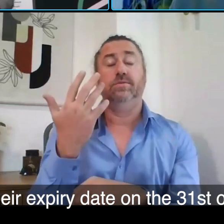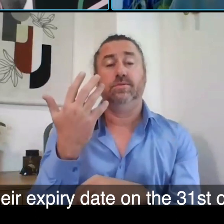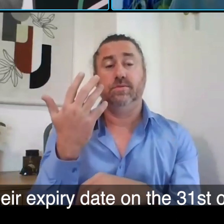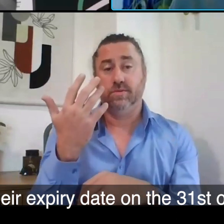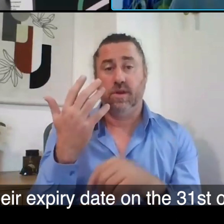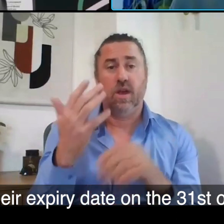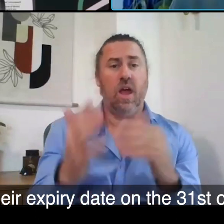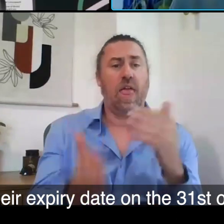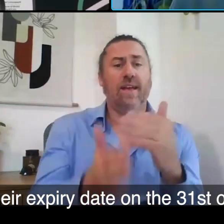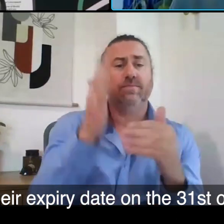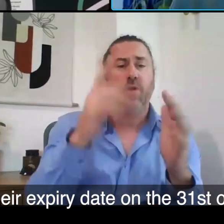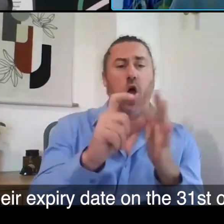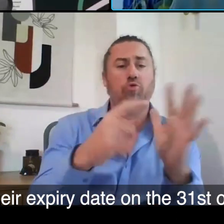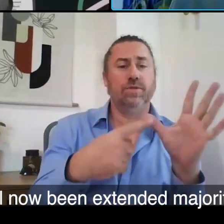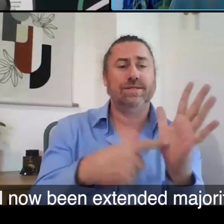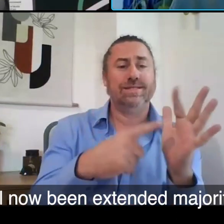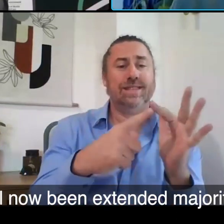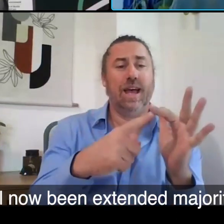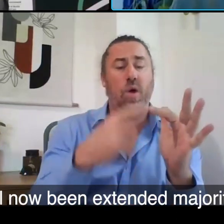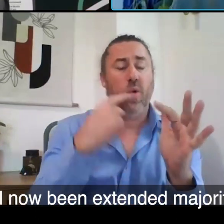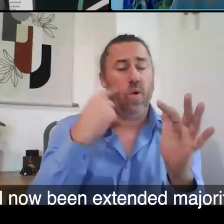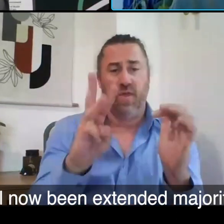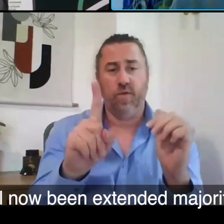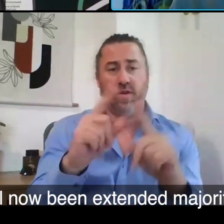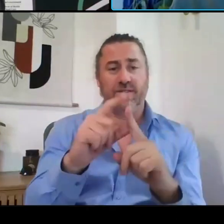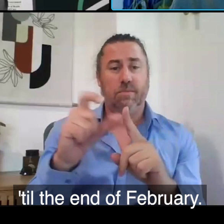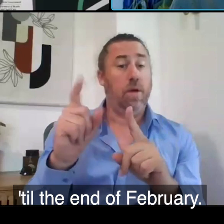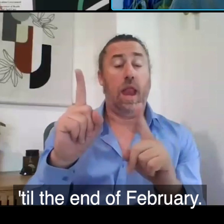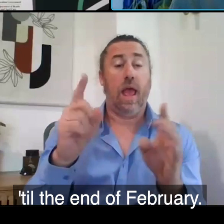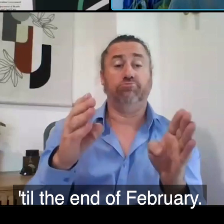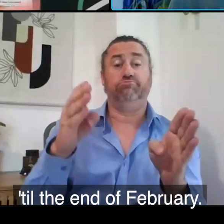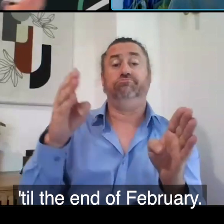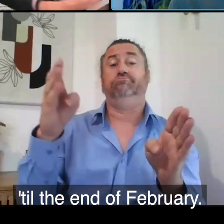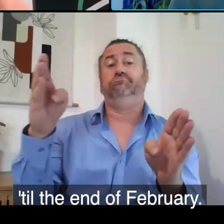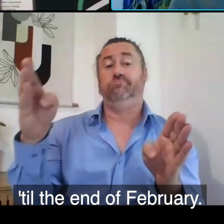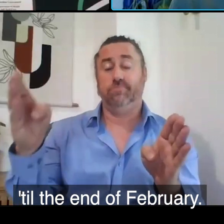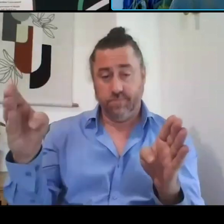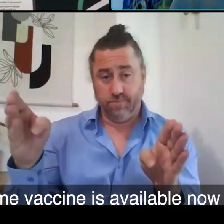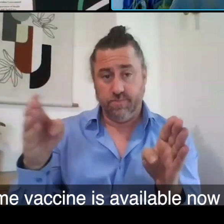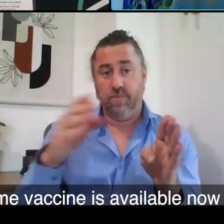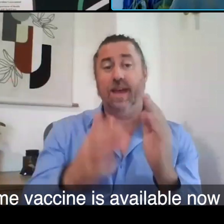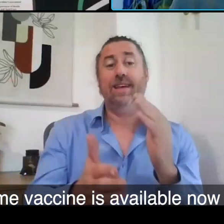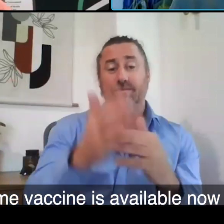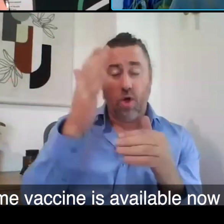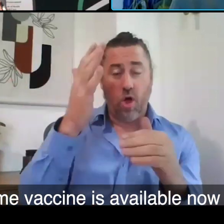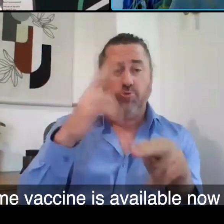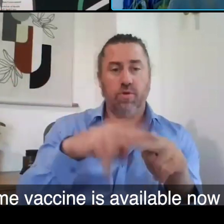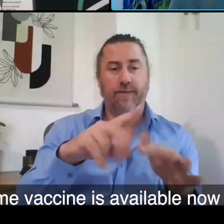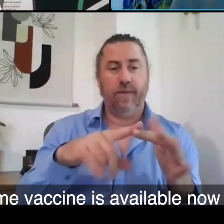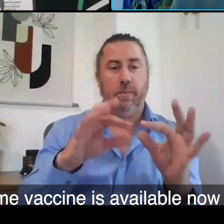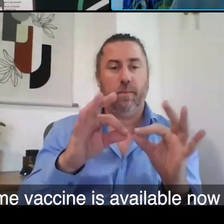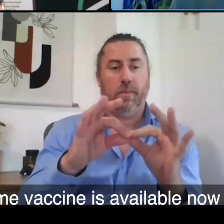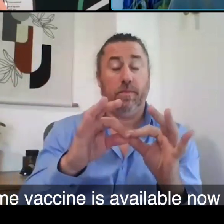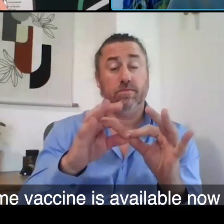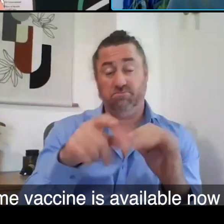their expiry date on the 31st of December. They've all now been extended, majority through till the end of February. So the same vaccine